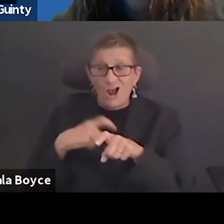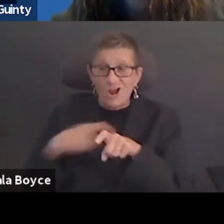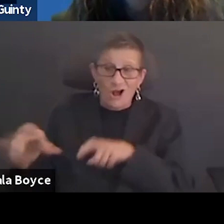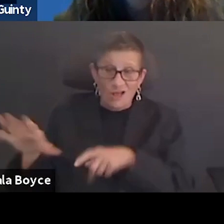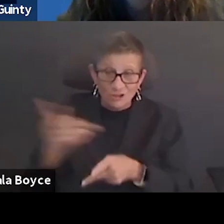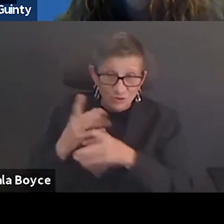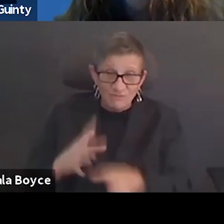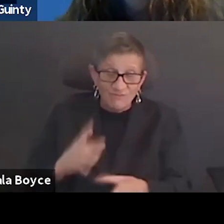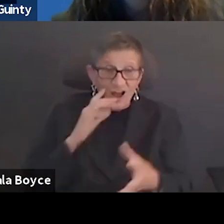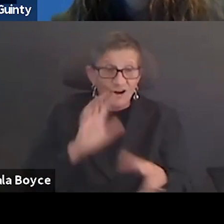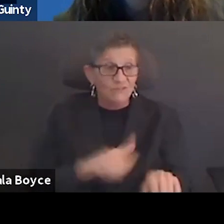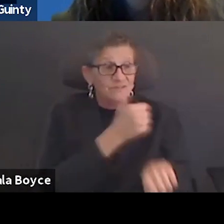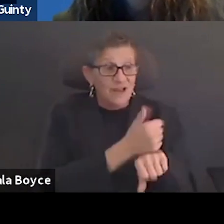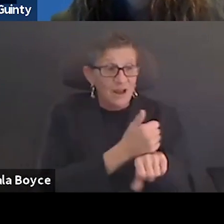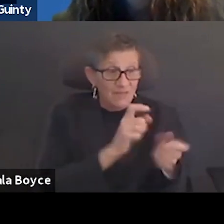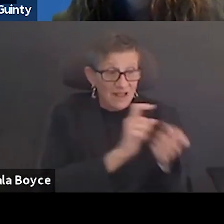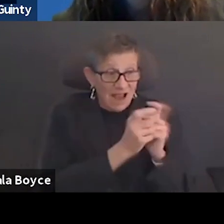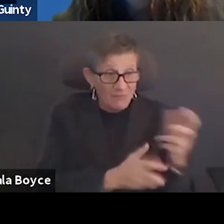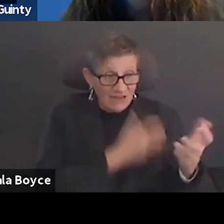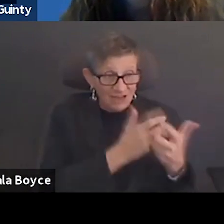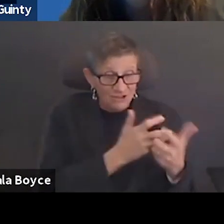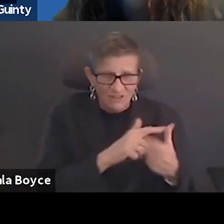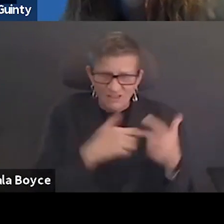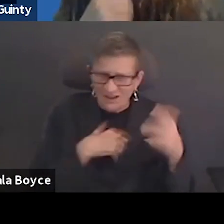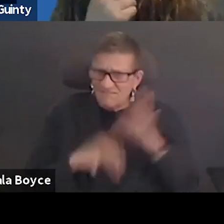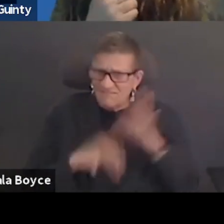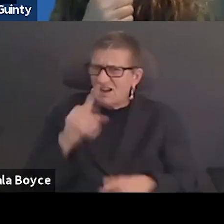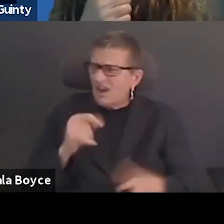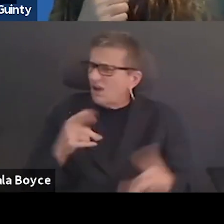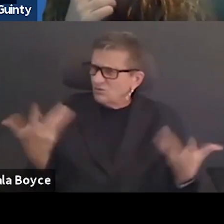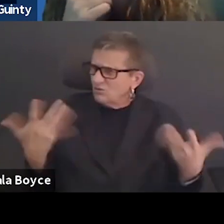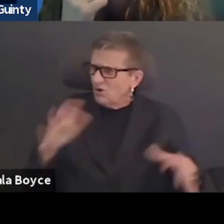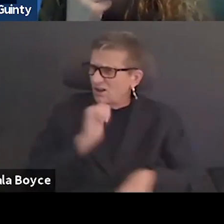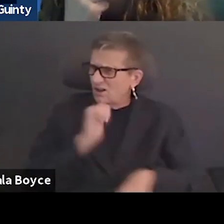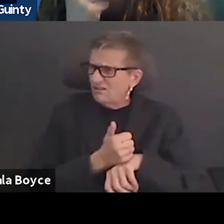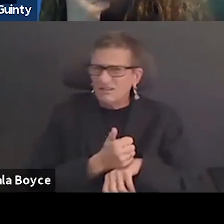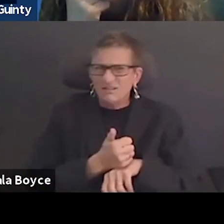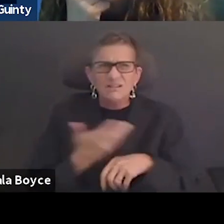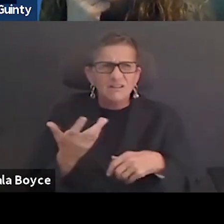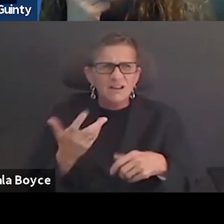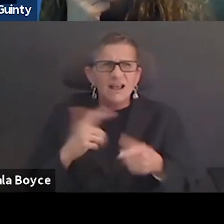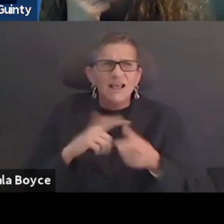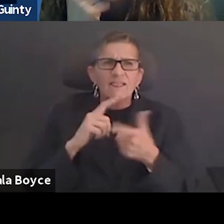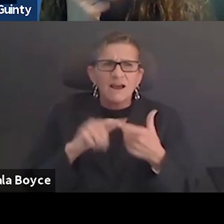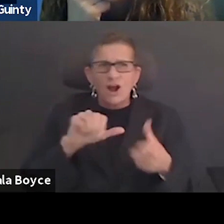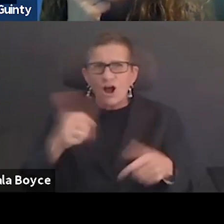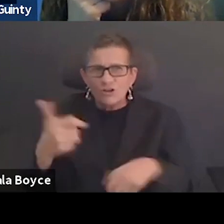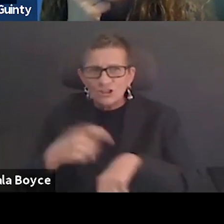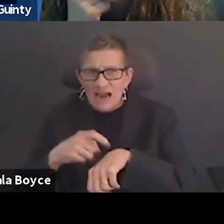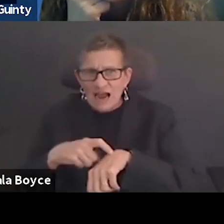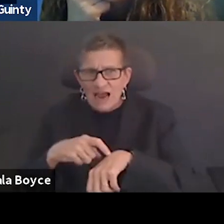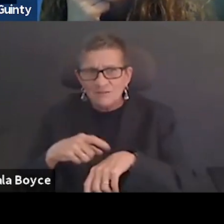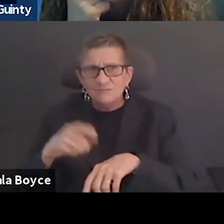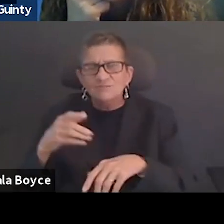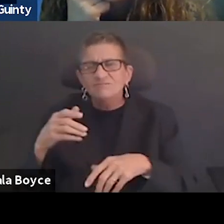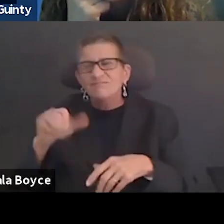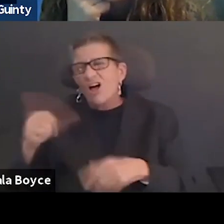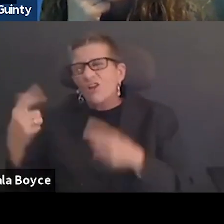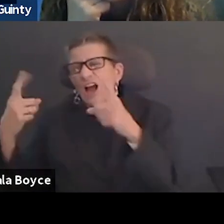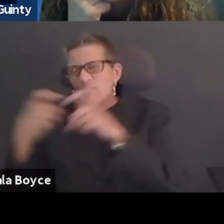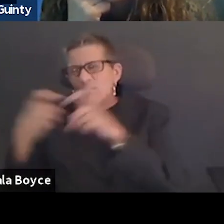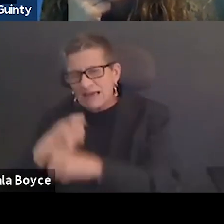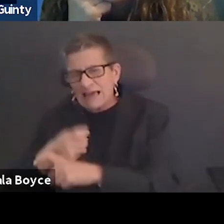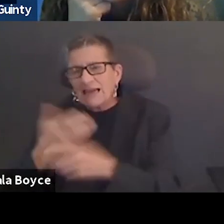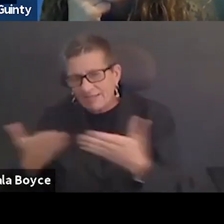the accommodation, and come to find out the accommodation was already in place. And then there were other times where there were other complicating factors